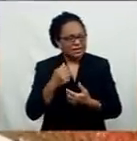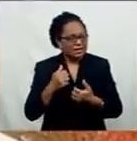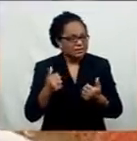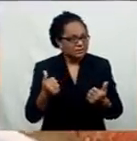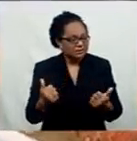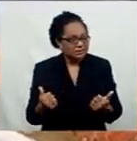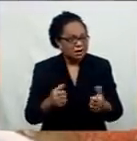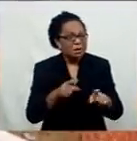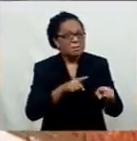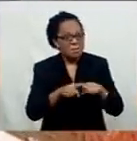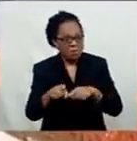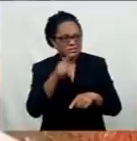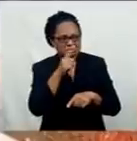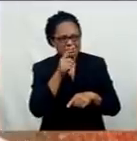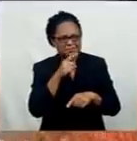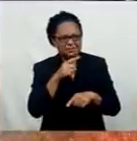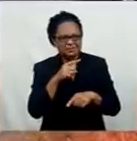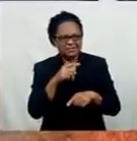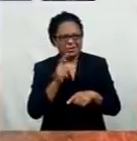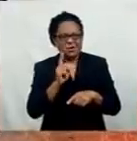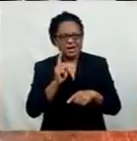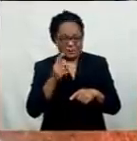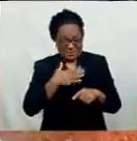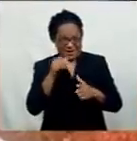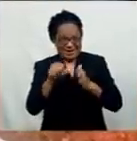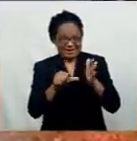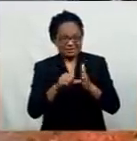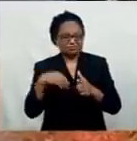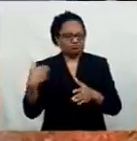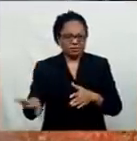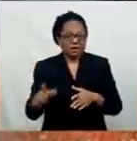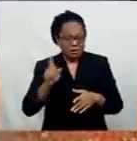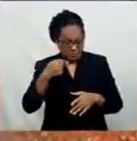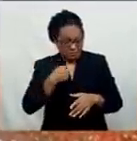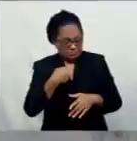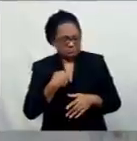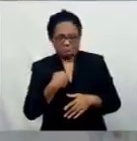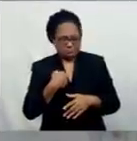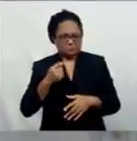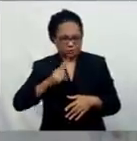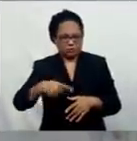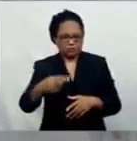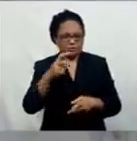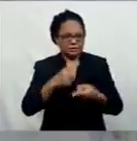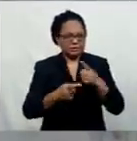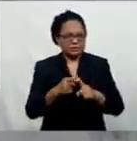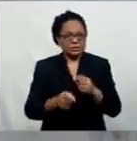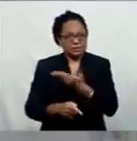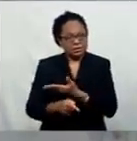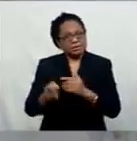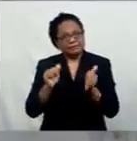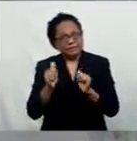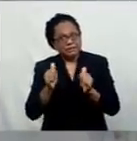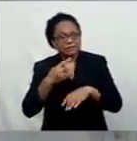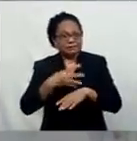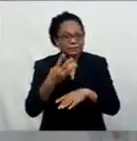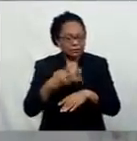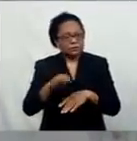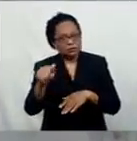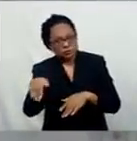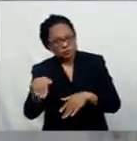Most people at my age would disregard physical activity, but I still do it to keep myself fit. We knock off around 4 o'clock, so we go